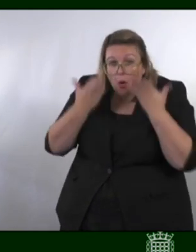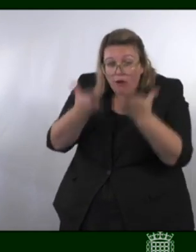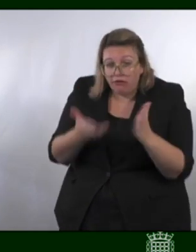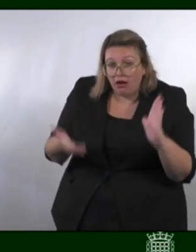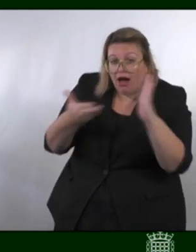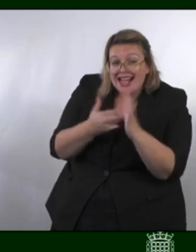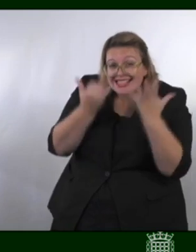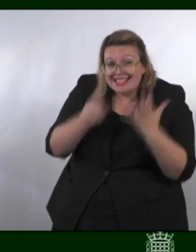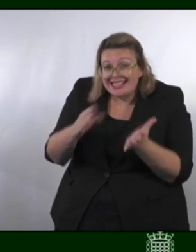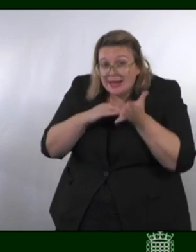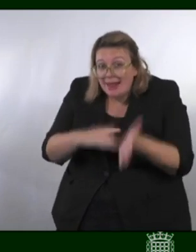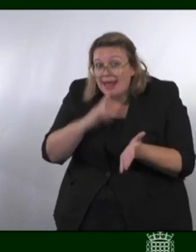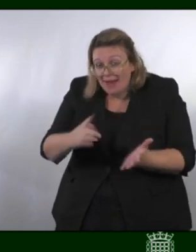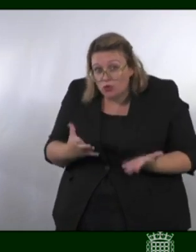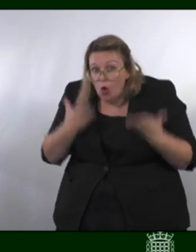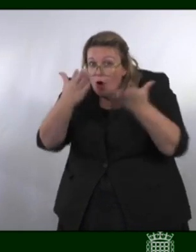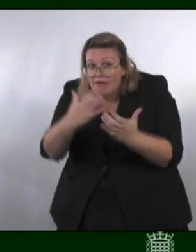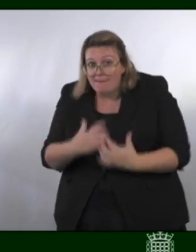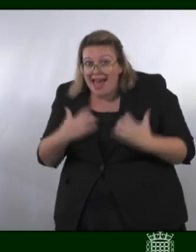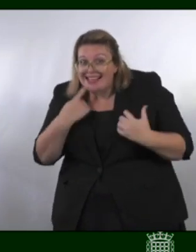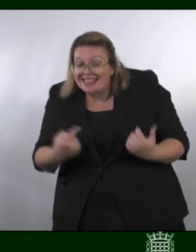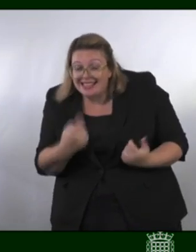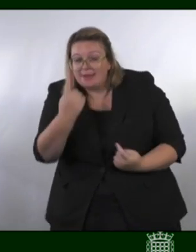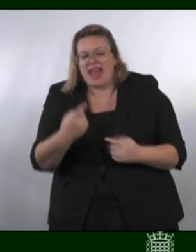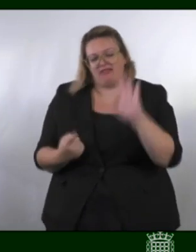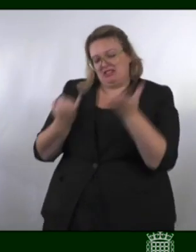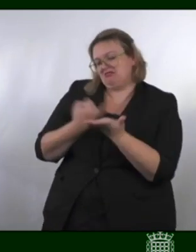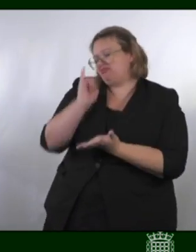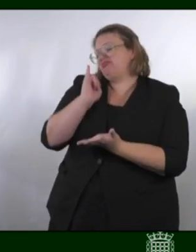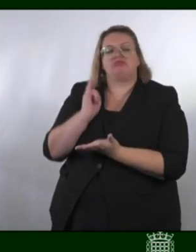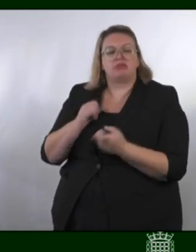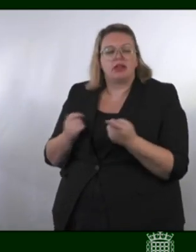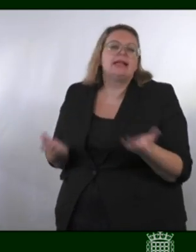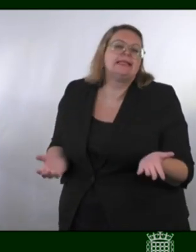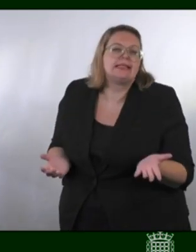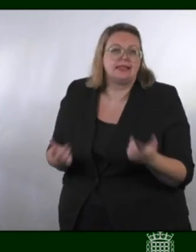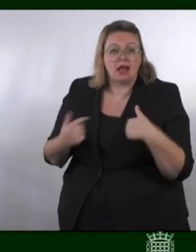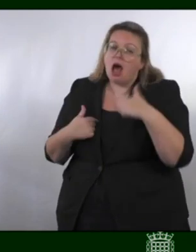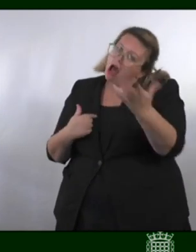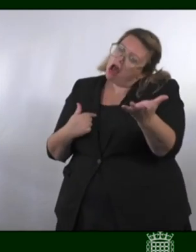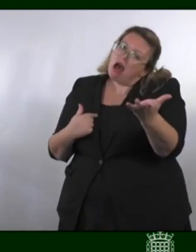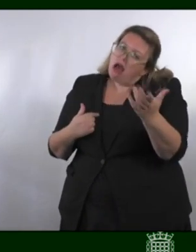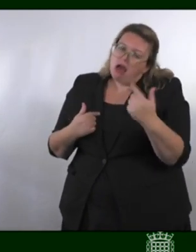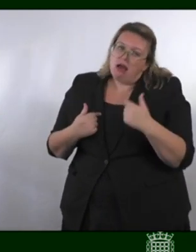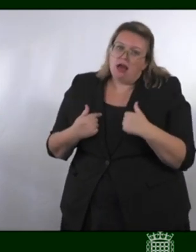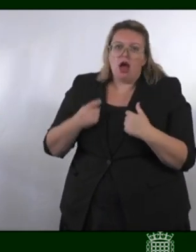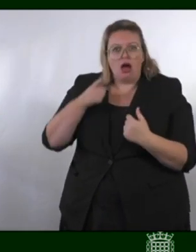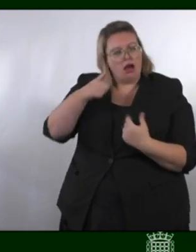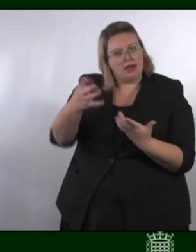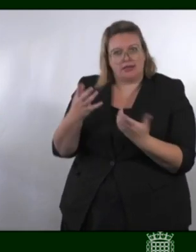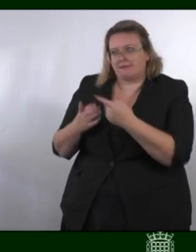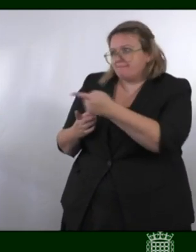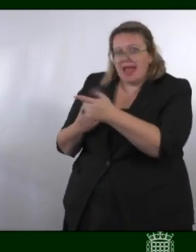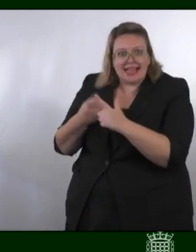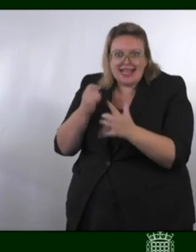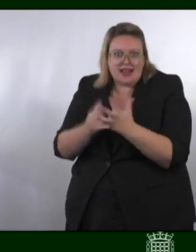million, which he turned down, Mr. Speaker, with no encouragement, I may say, to support from the right honourable gentleman. So